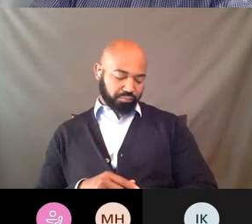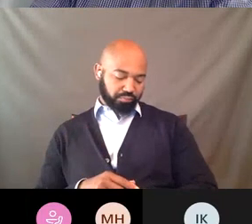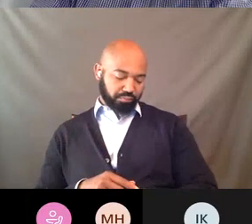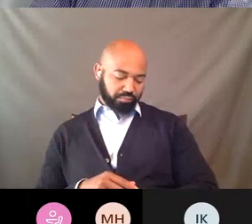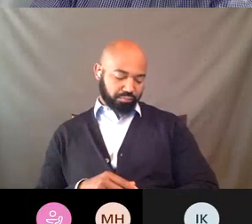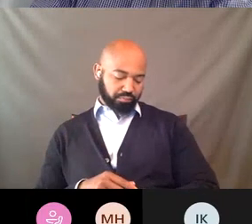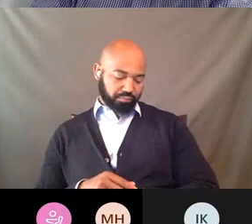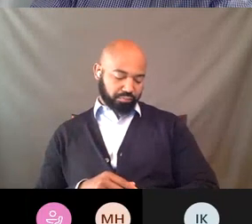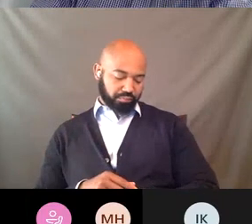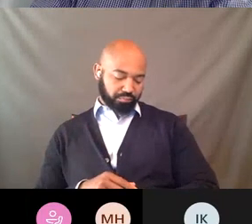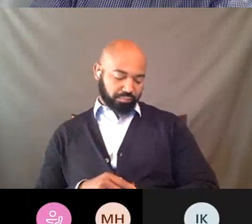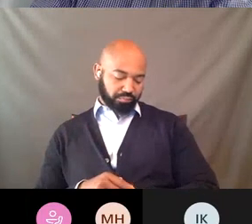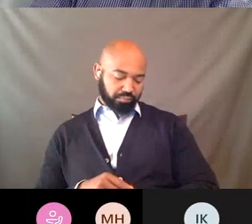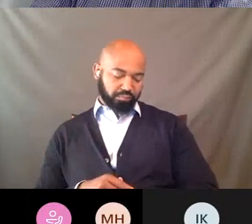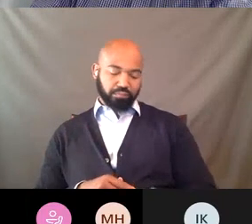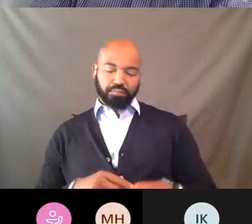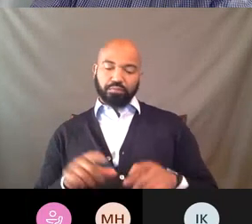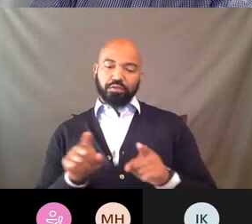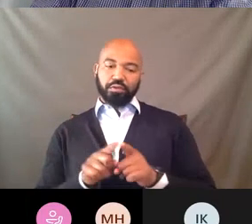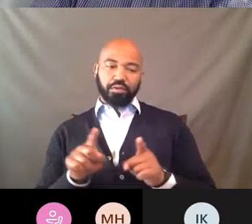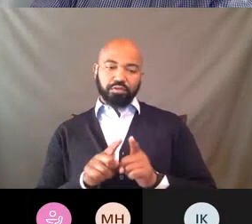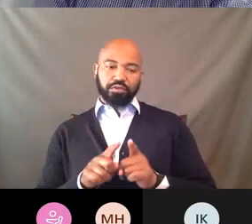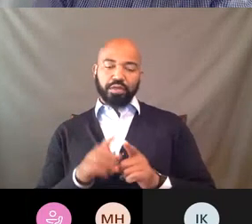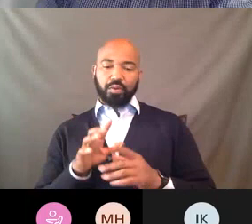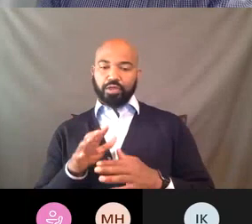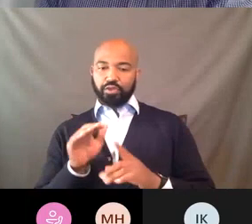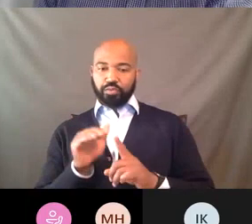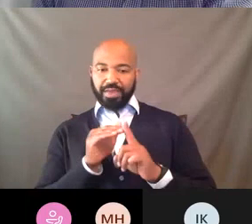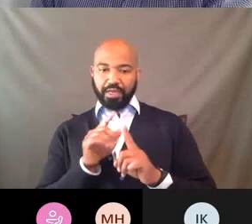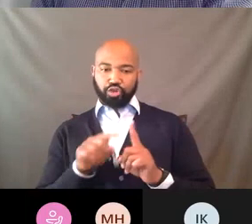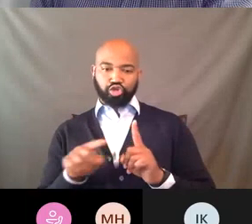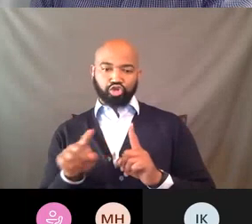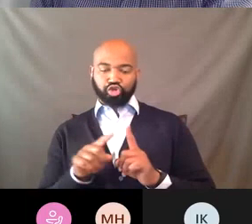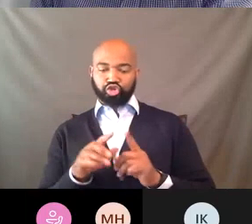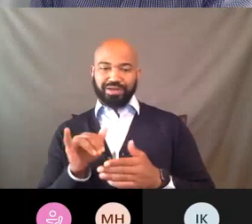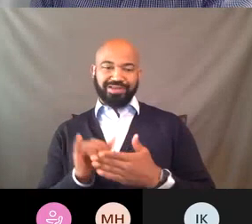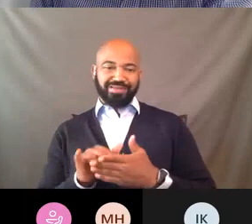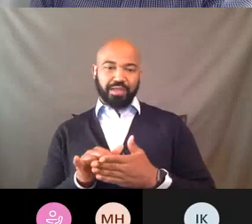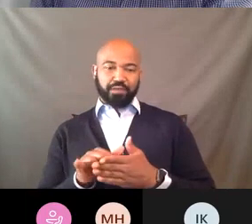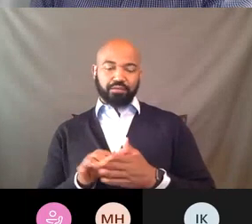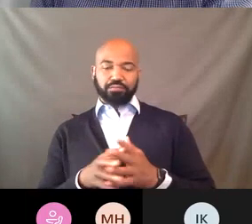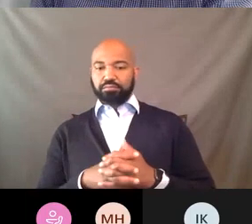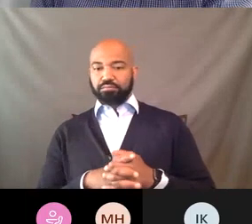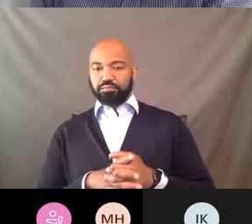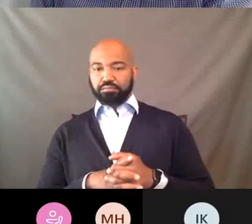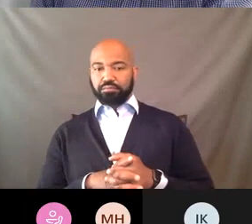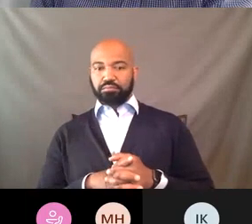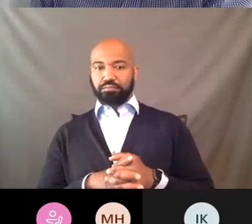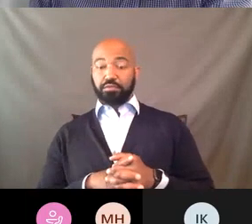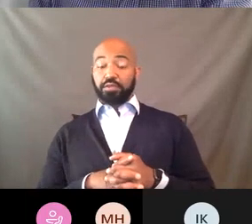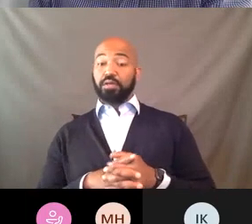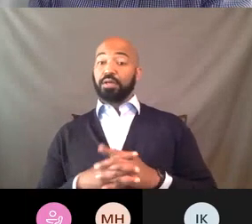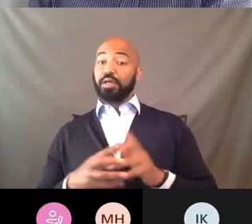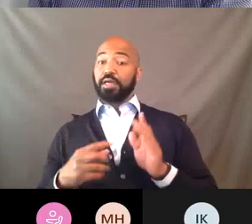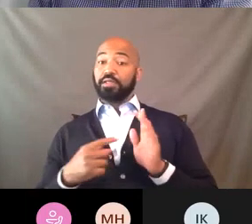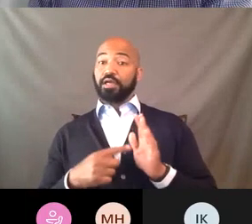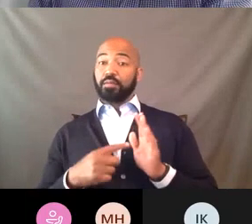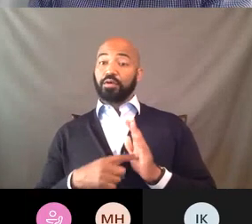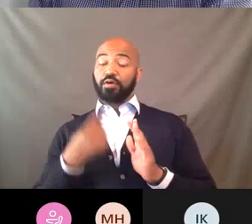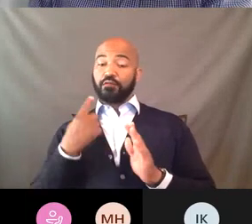us of that. I do also want to remind many of you that as an example of something